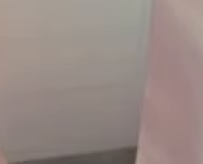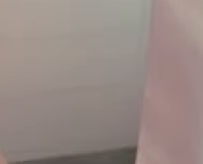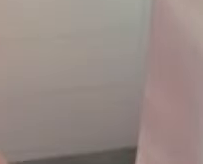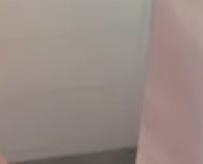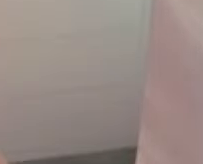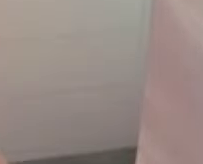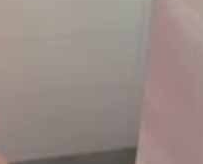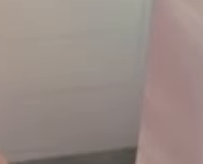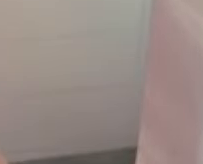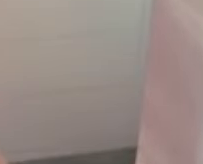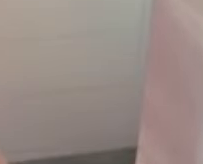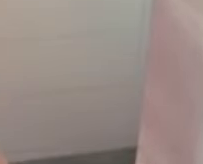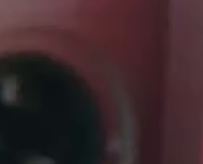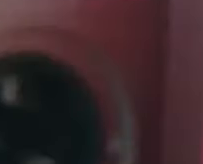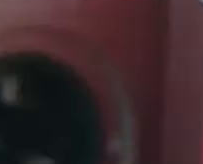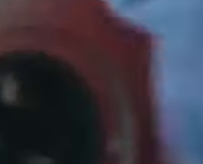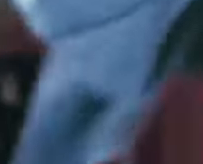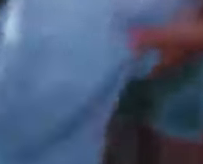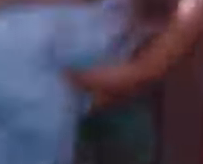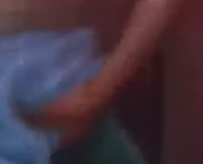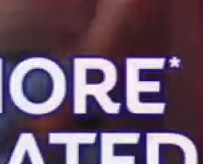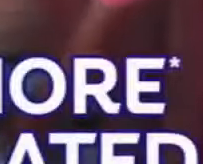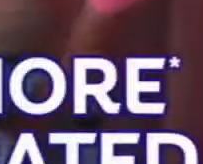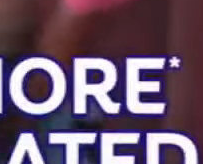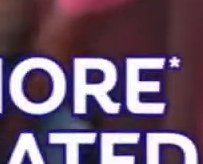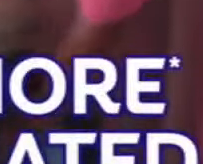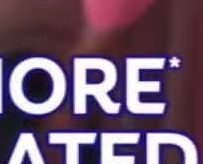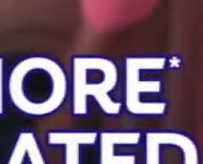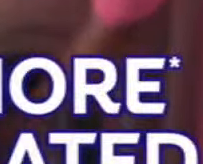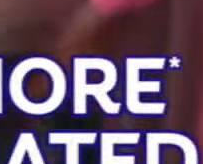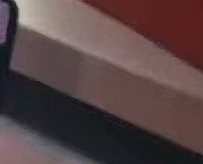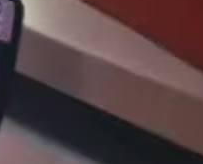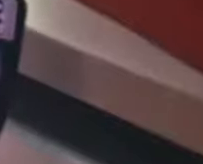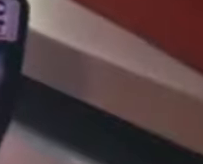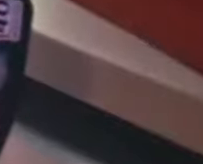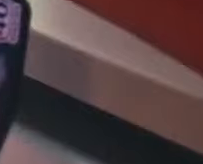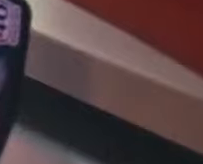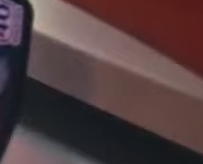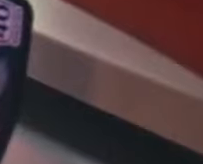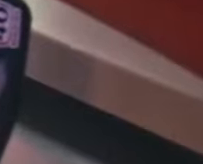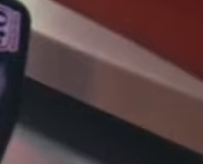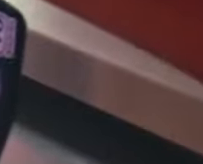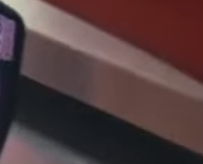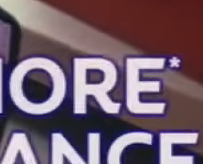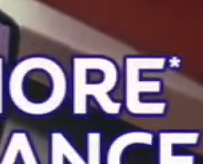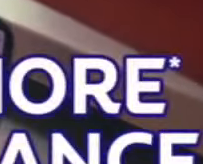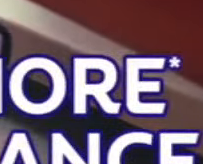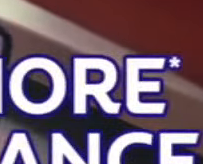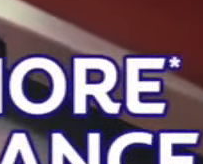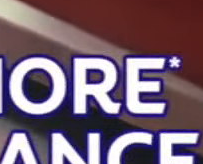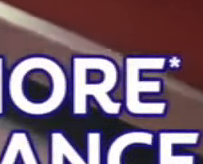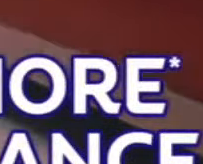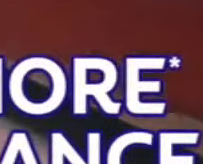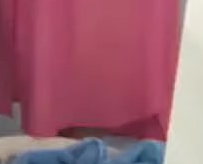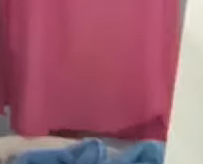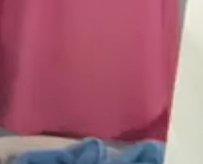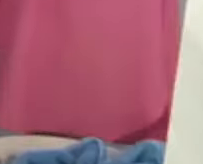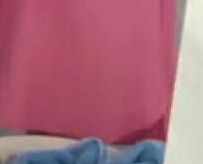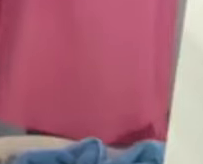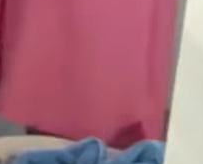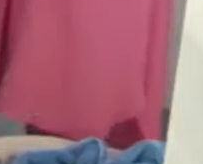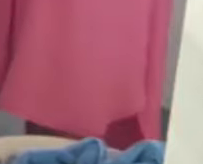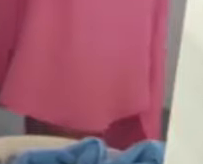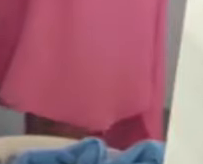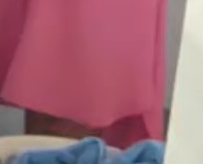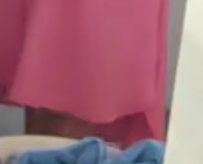You stay soft, I concentrate. One, it is 4 times more concentrated. 2, it is packed with 4 times more fragrance.